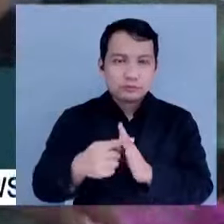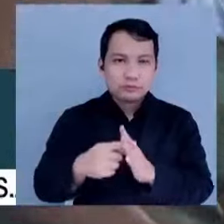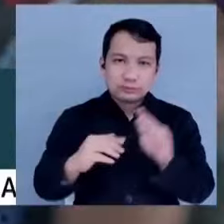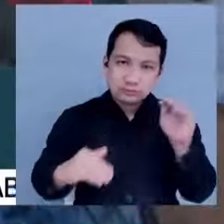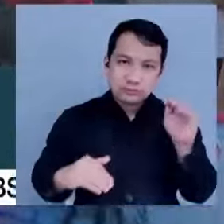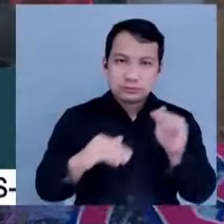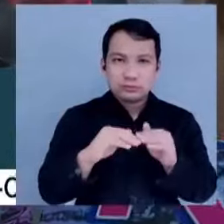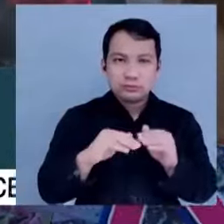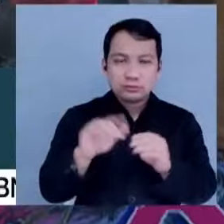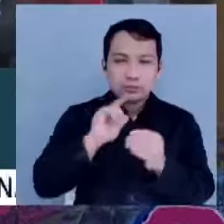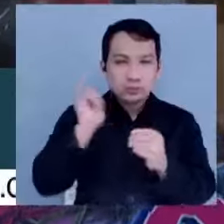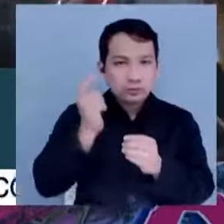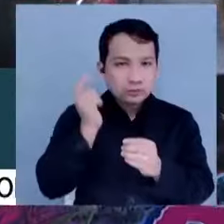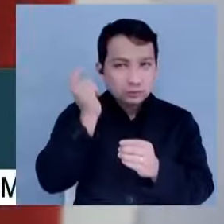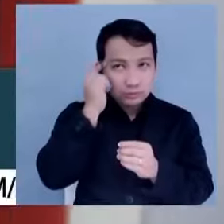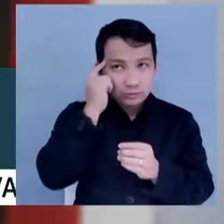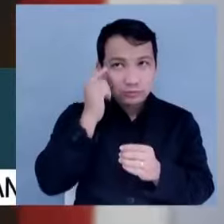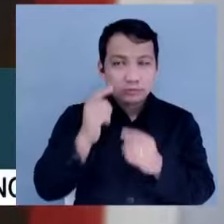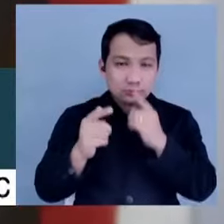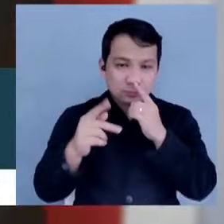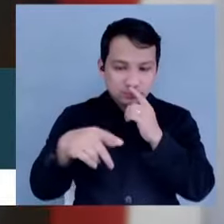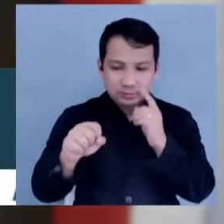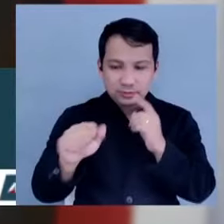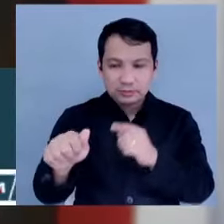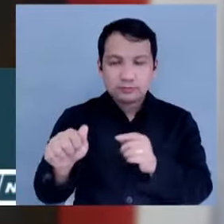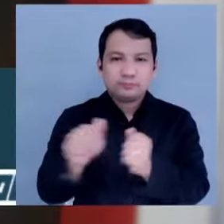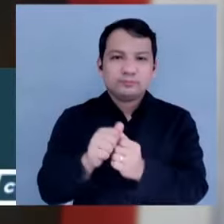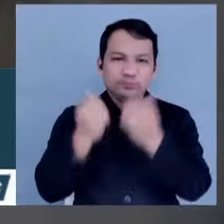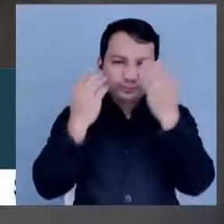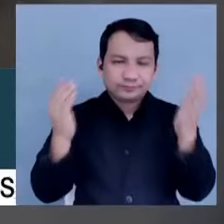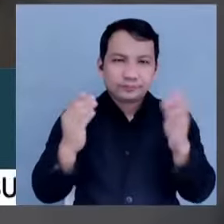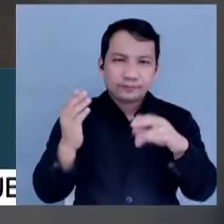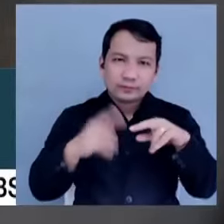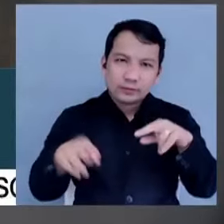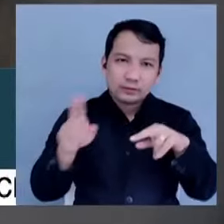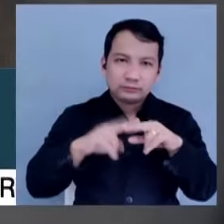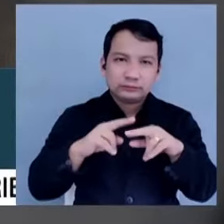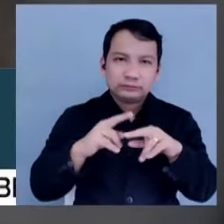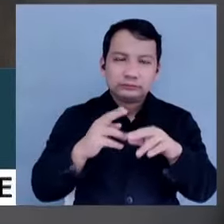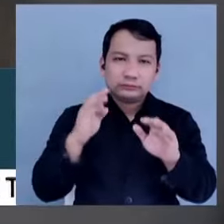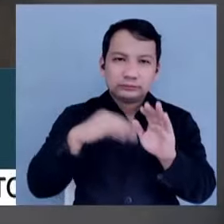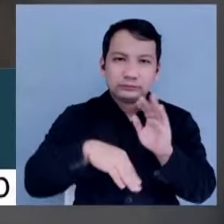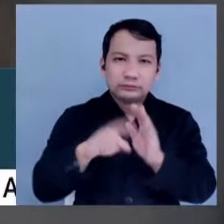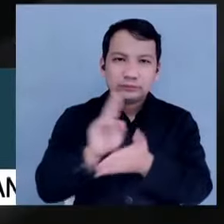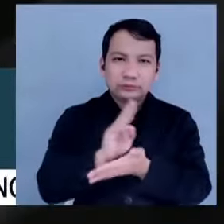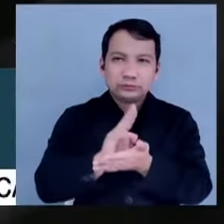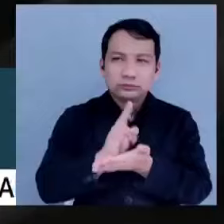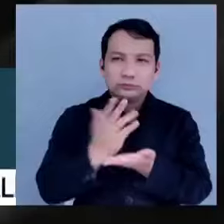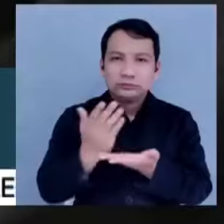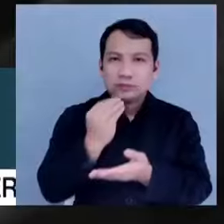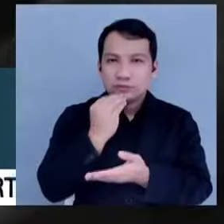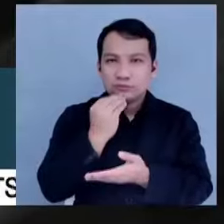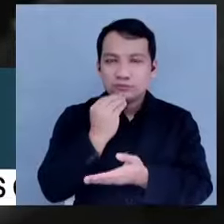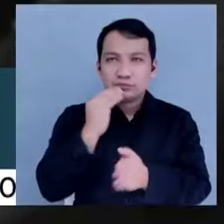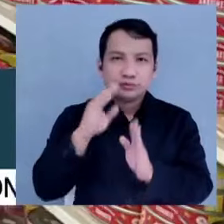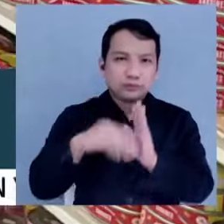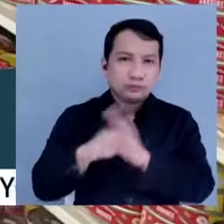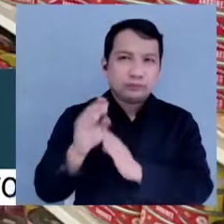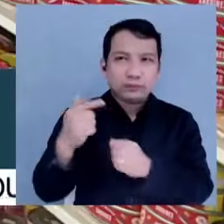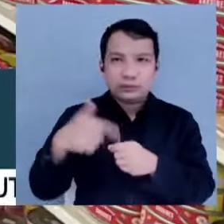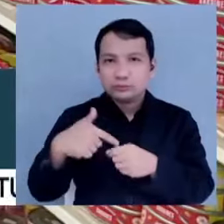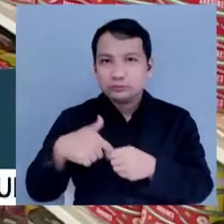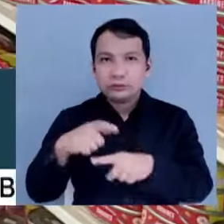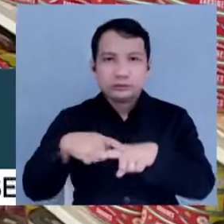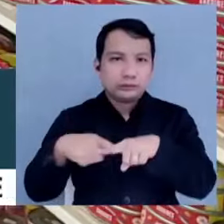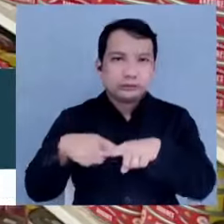government's target. The PSA attributes the increase to rising utility and food prices. Despite this, at least one